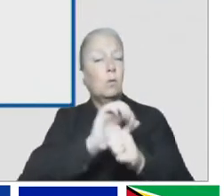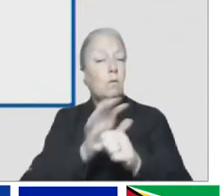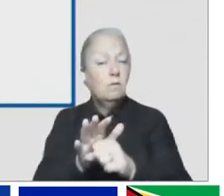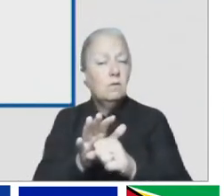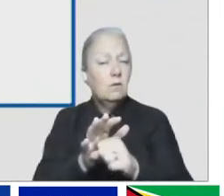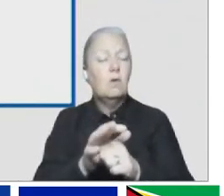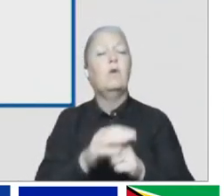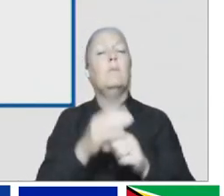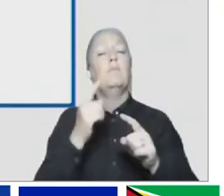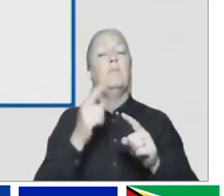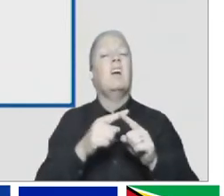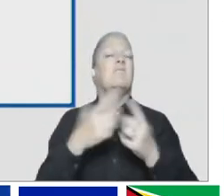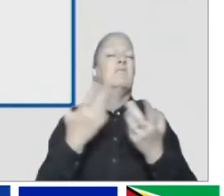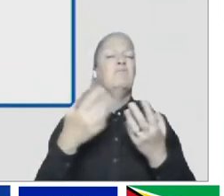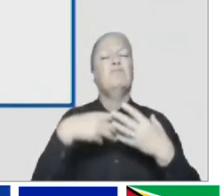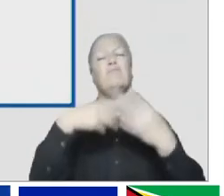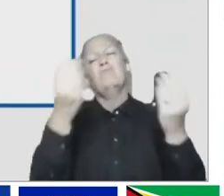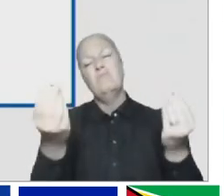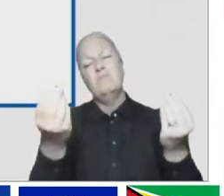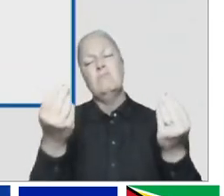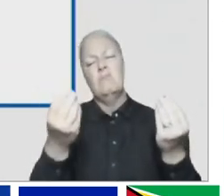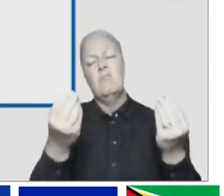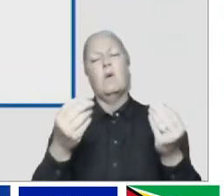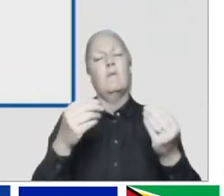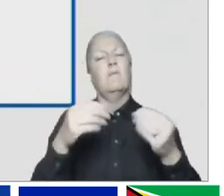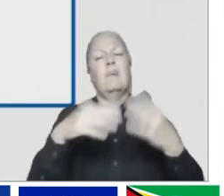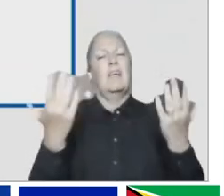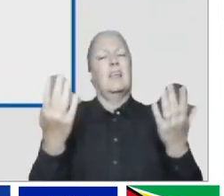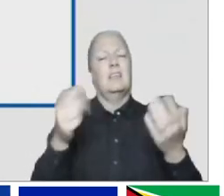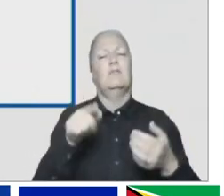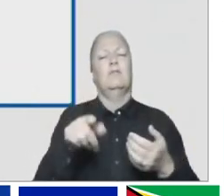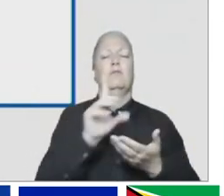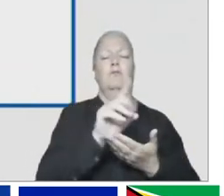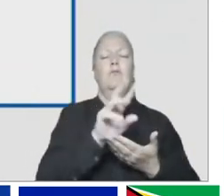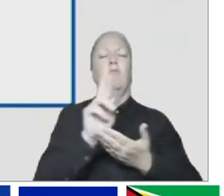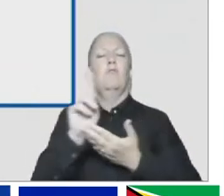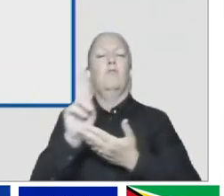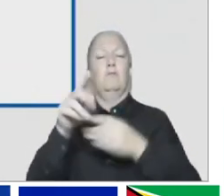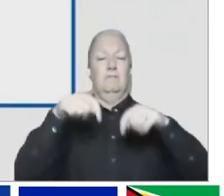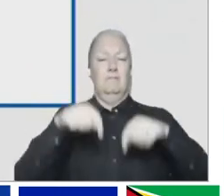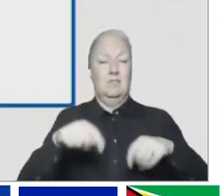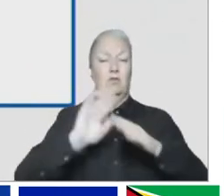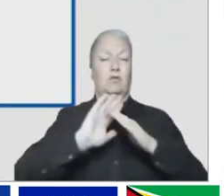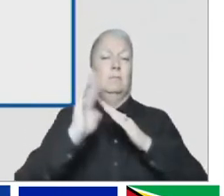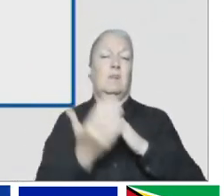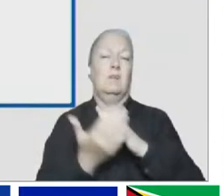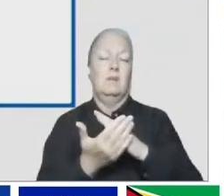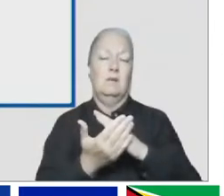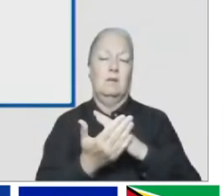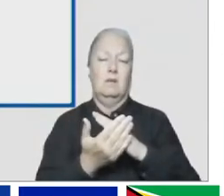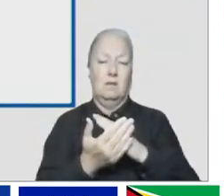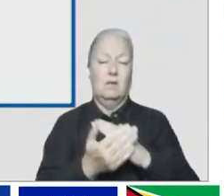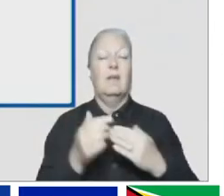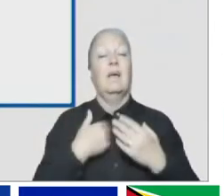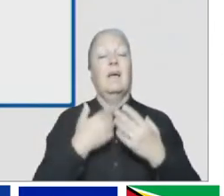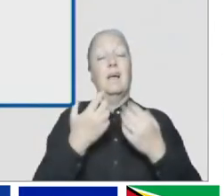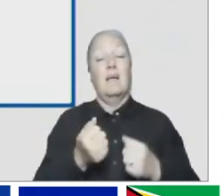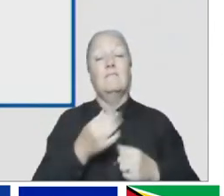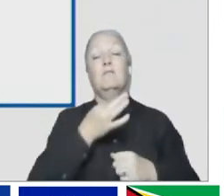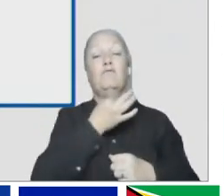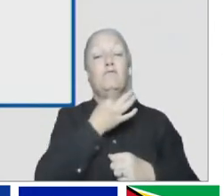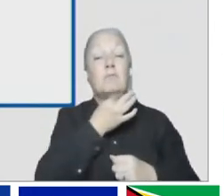of disaster management in Jamaica. We've been including risk management and information systems more